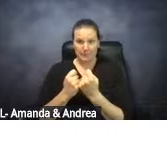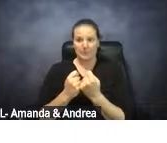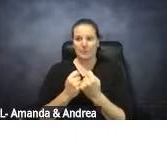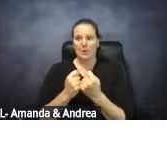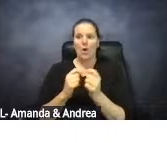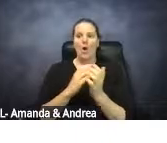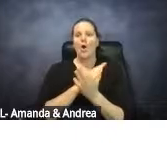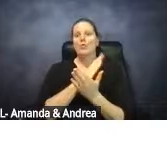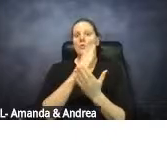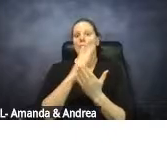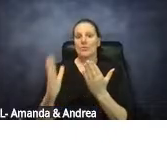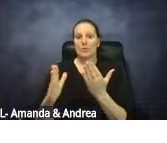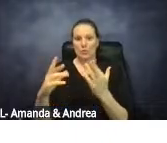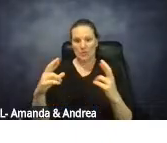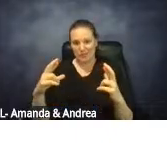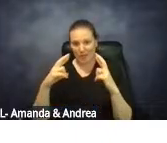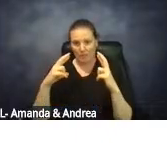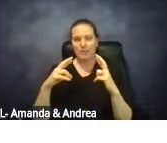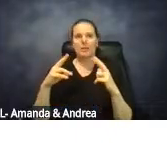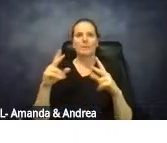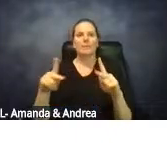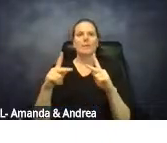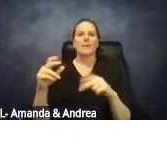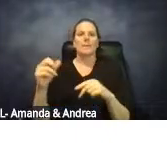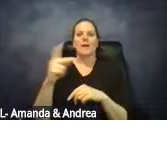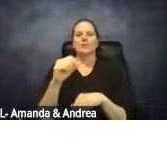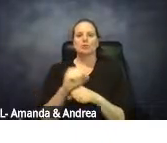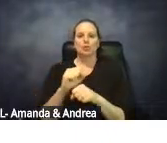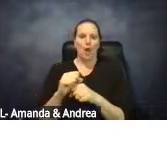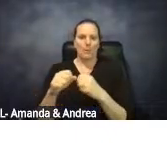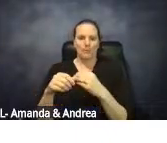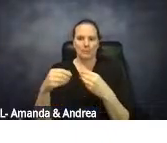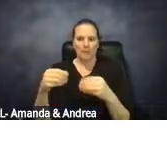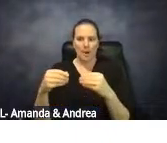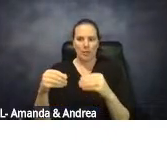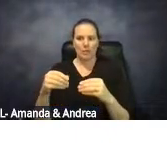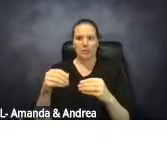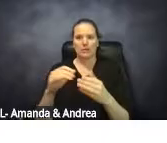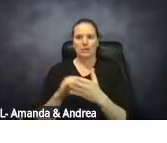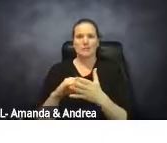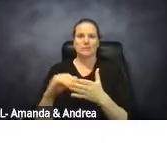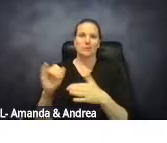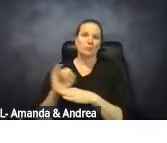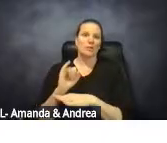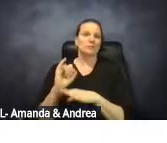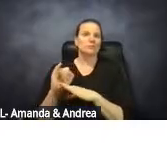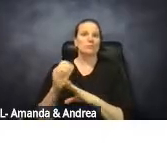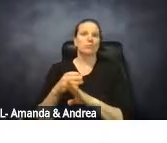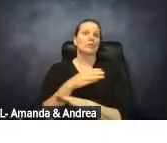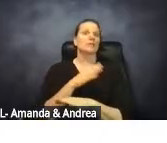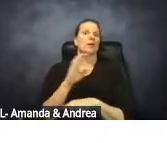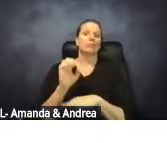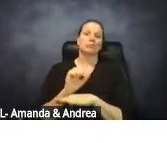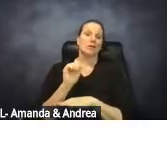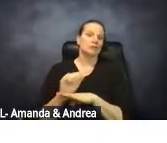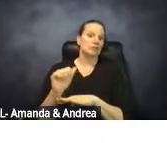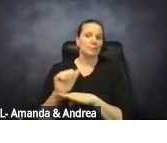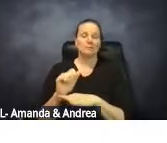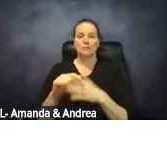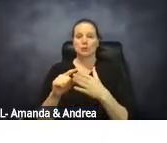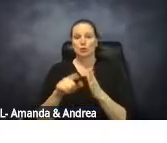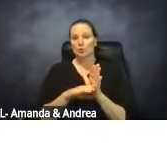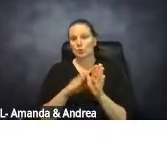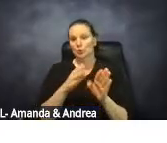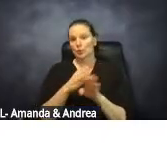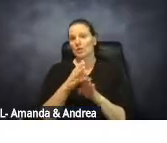through retirement, folks returning to the job market, it's apprenticeships, pre-apprenticeships, career development.